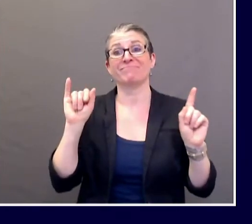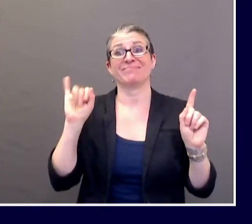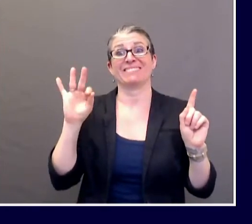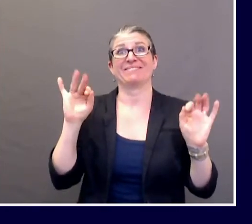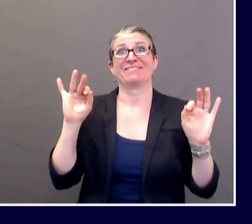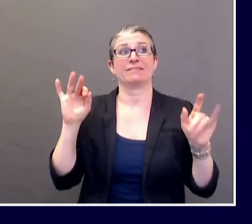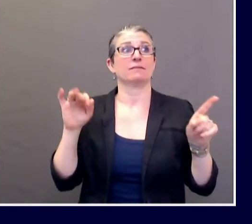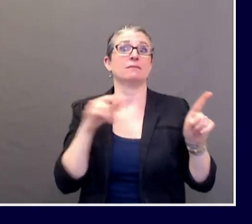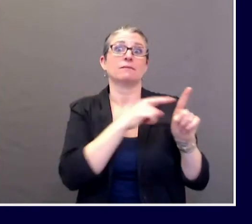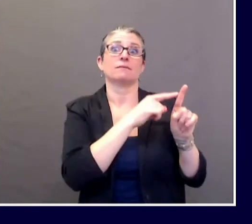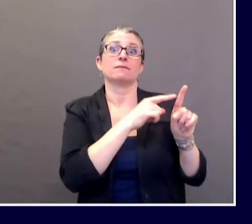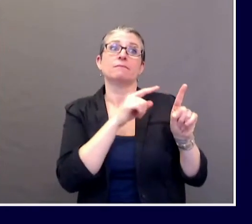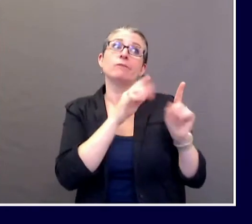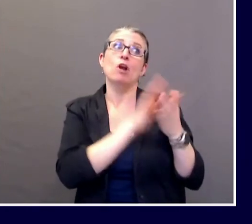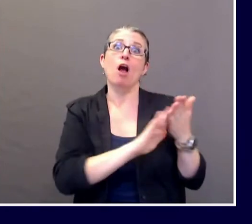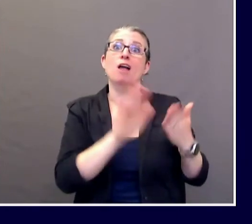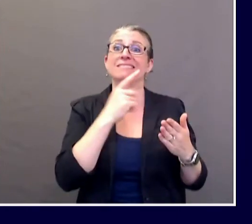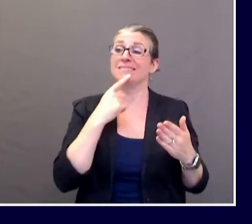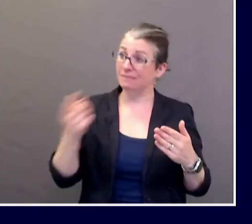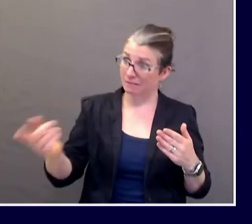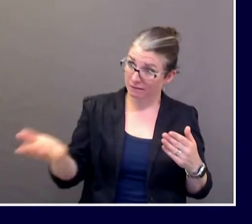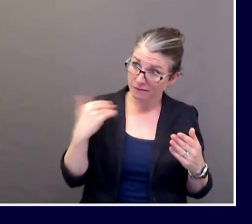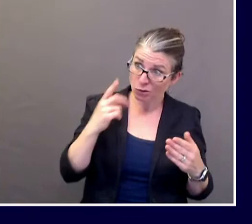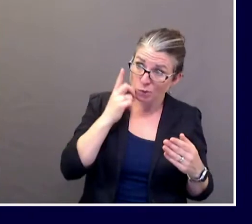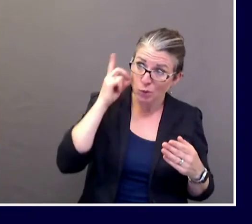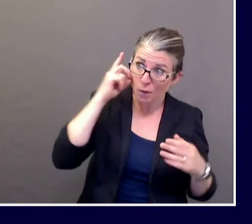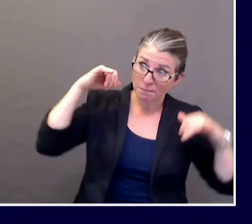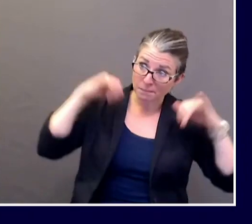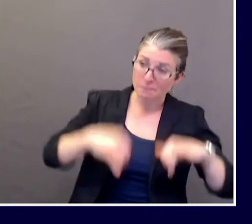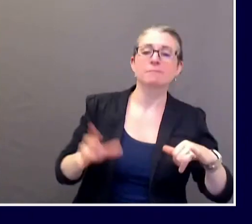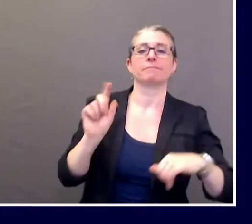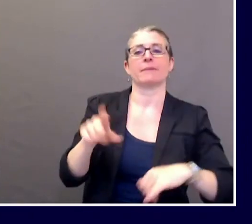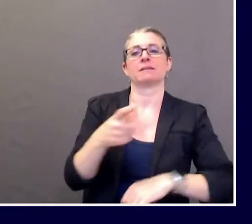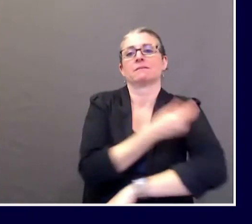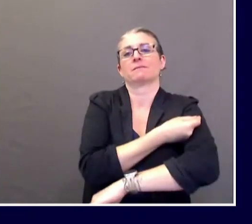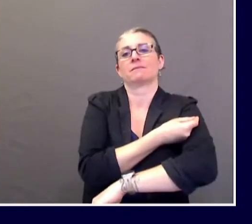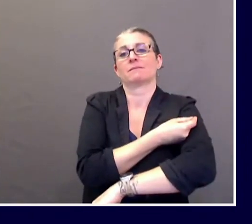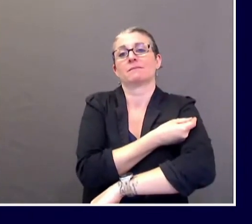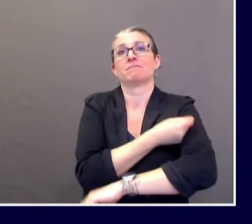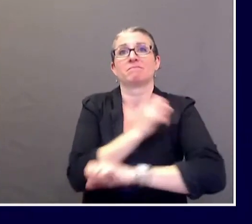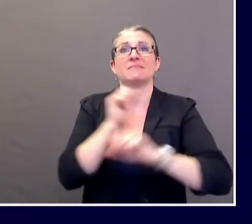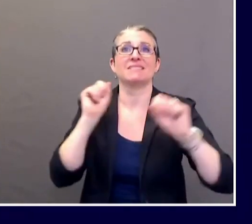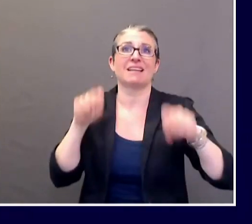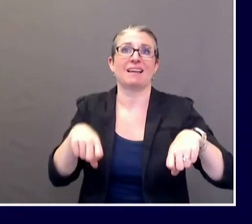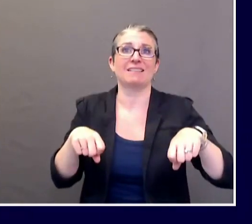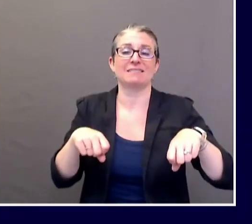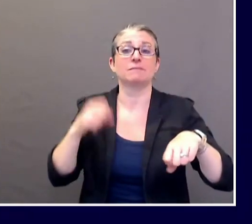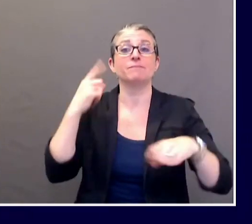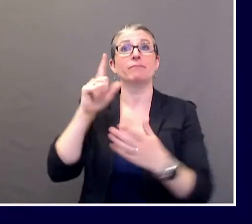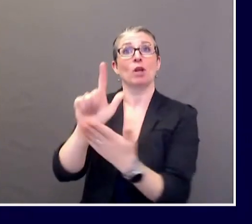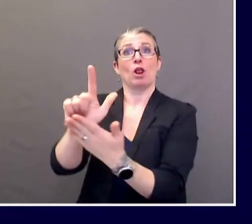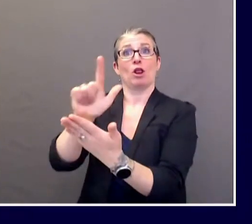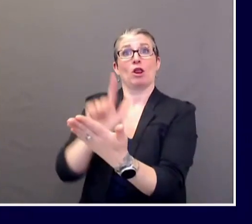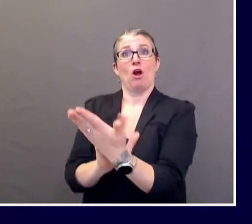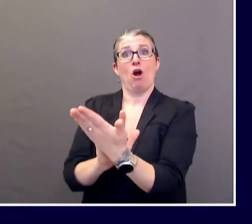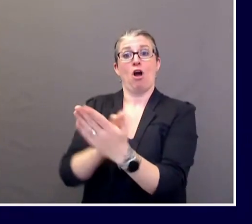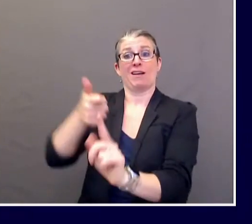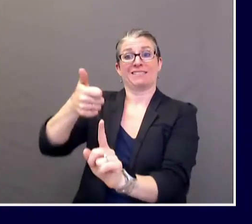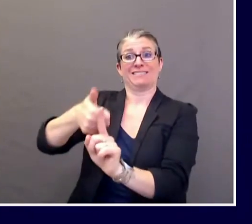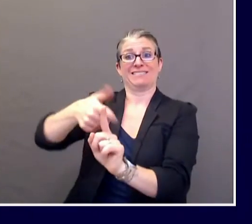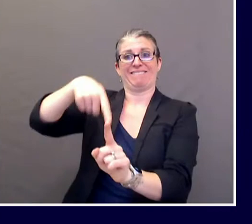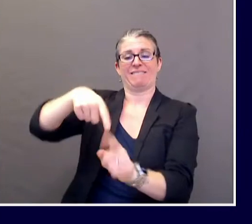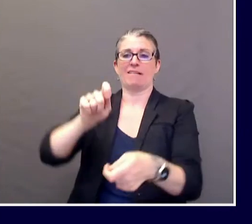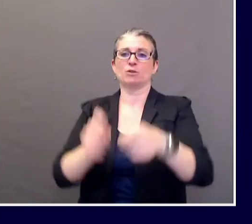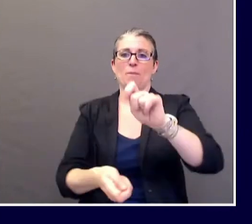certain ways. So I think the field, as Director Shah said, will be evolving in terms of what are those layers of